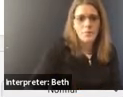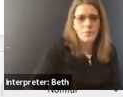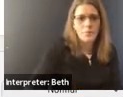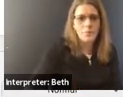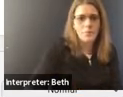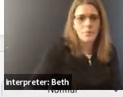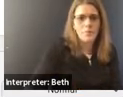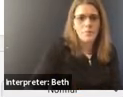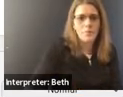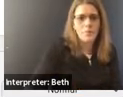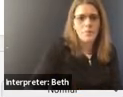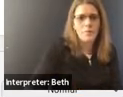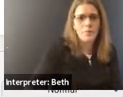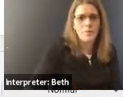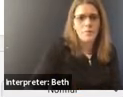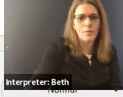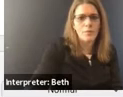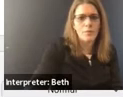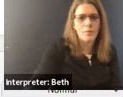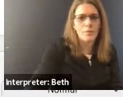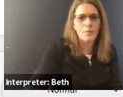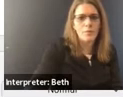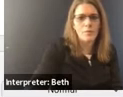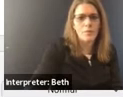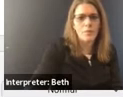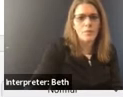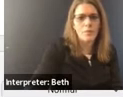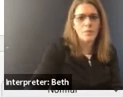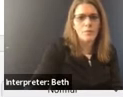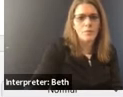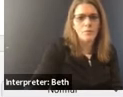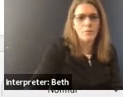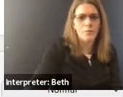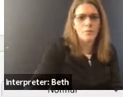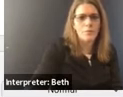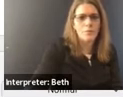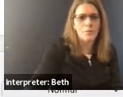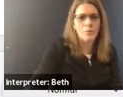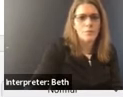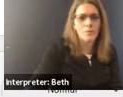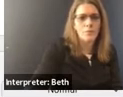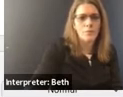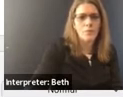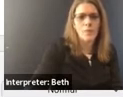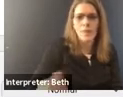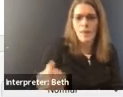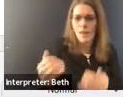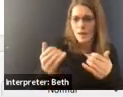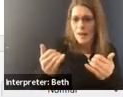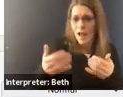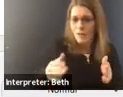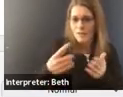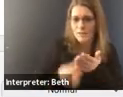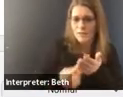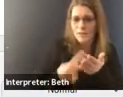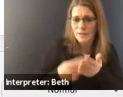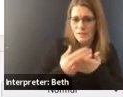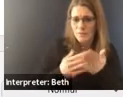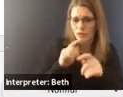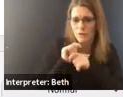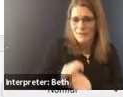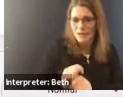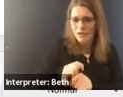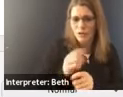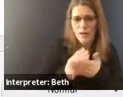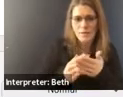No? Okay. Good. All right. So let's talk about some traditional aspects of drawing, right? And I like to